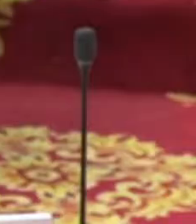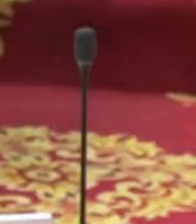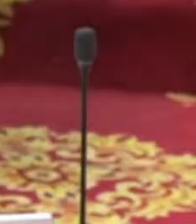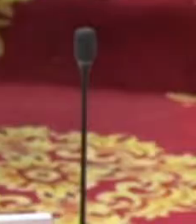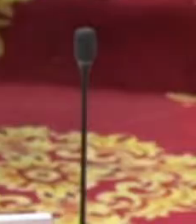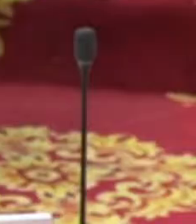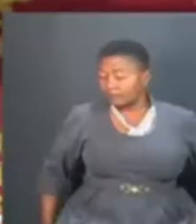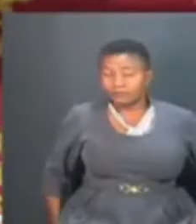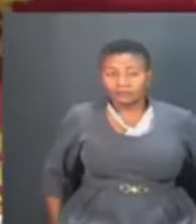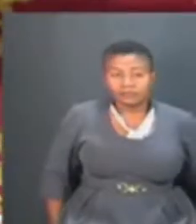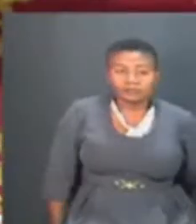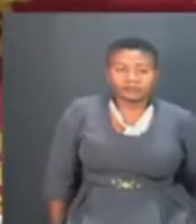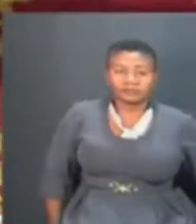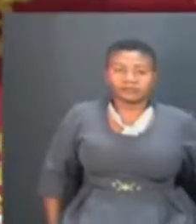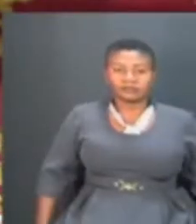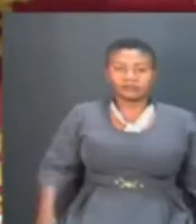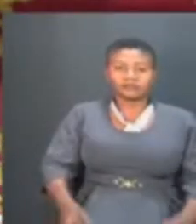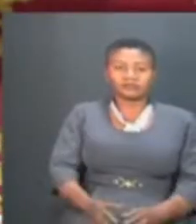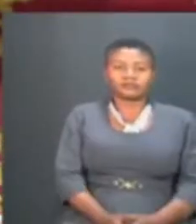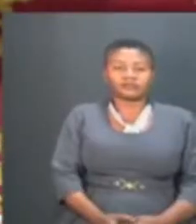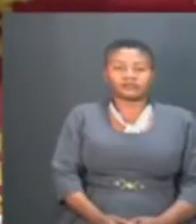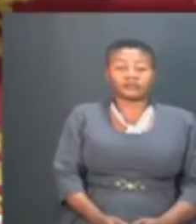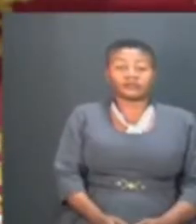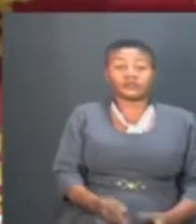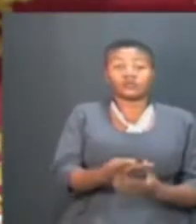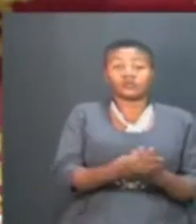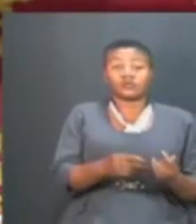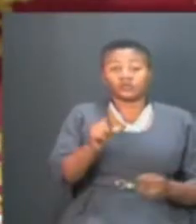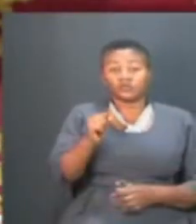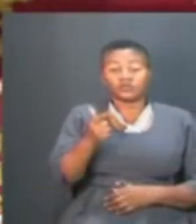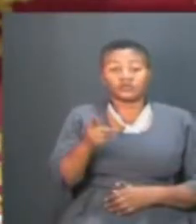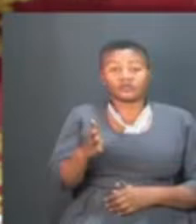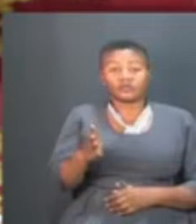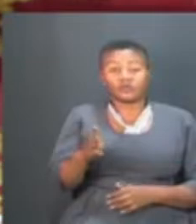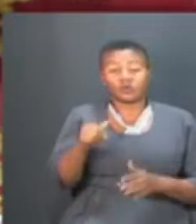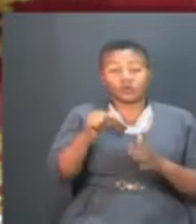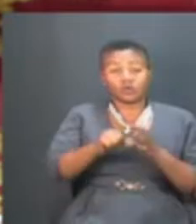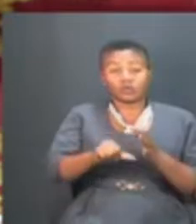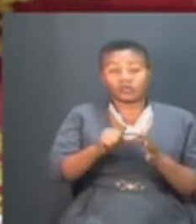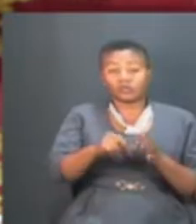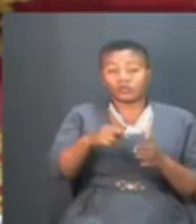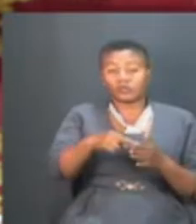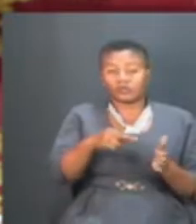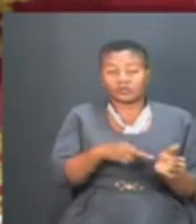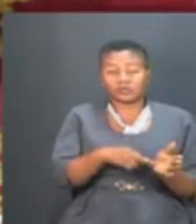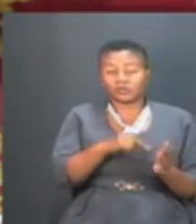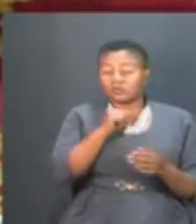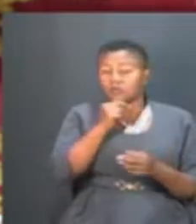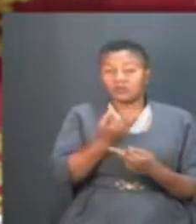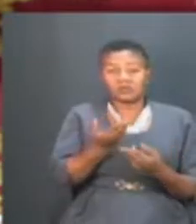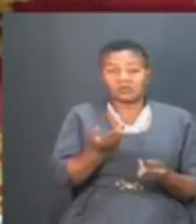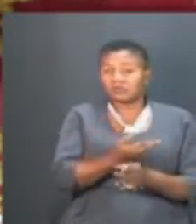the 2024 Auditor General's report and my response are not the same.